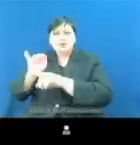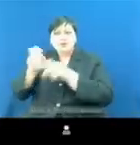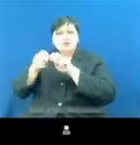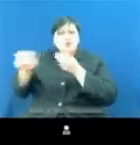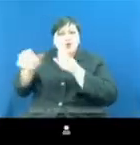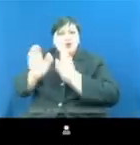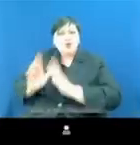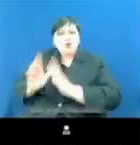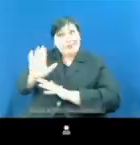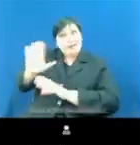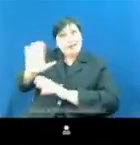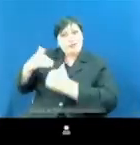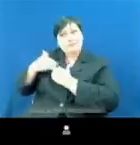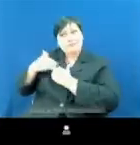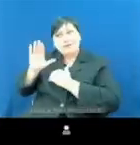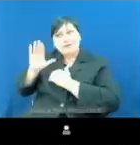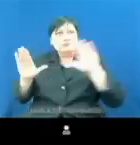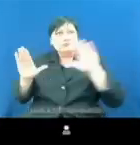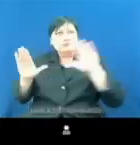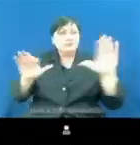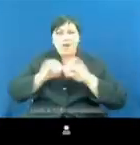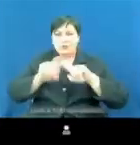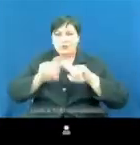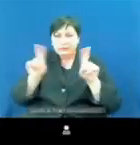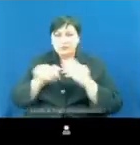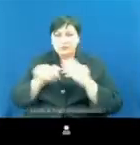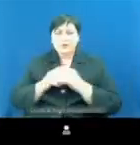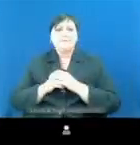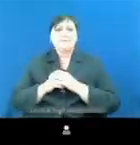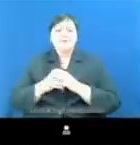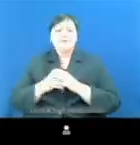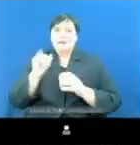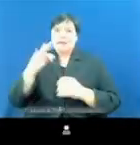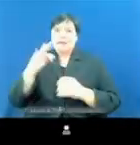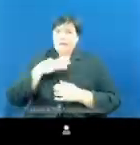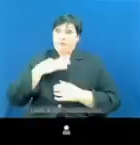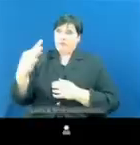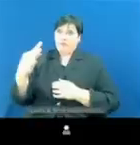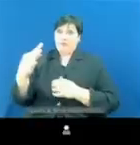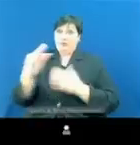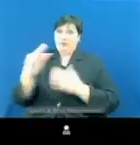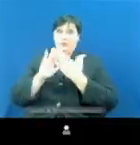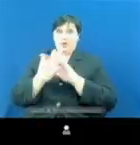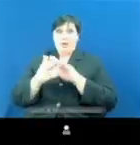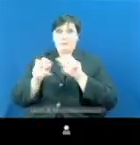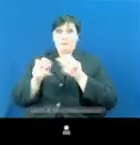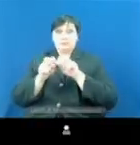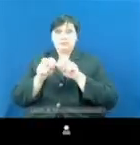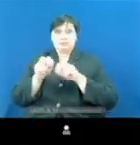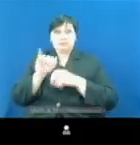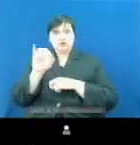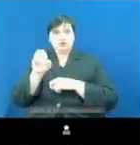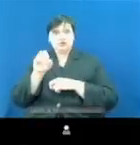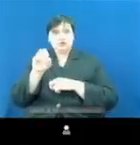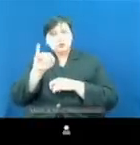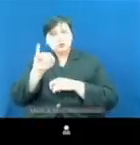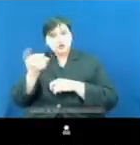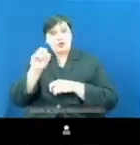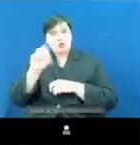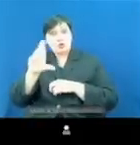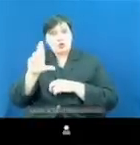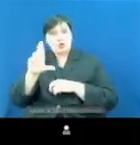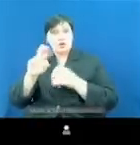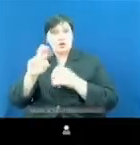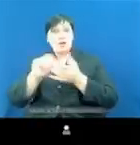And what is done to become a juror is a process of questioning called voir dire, V as in